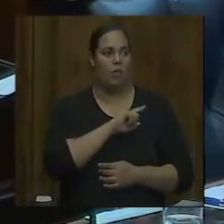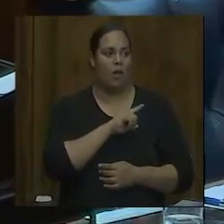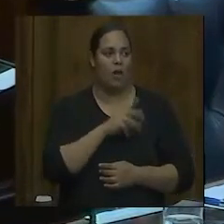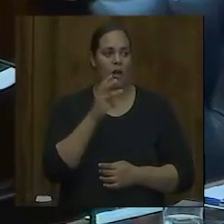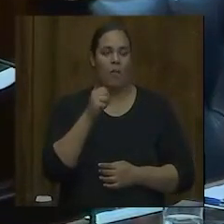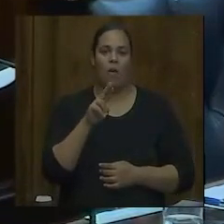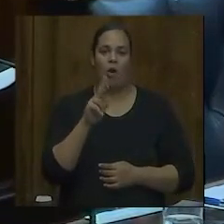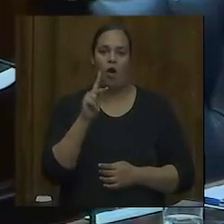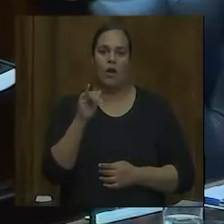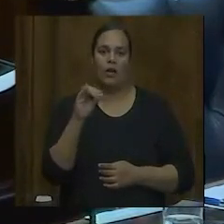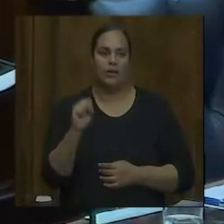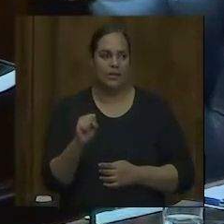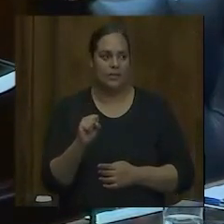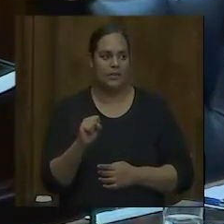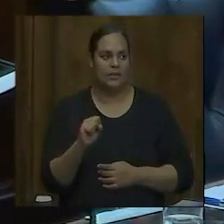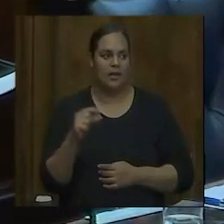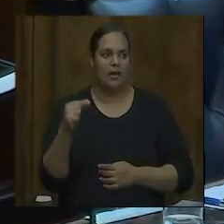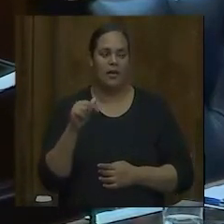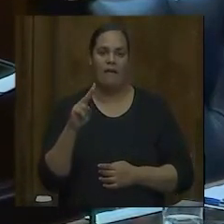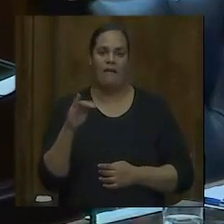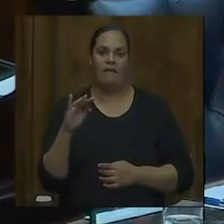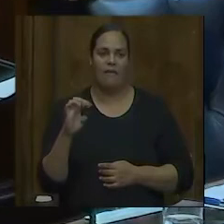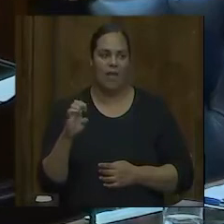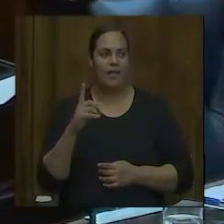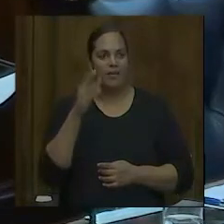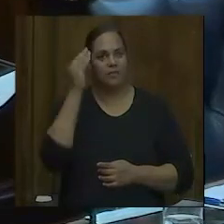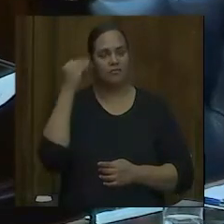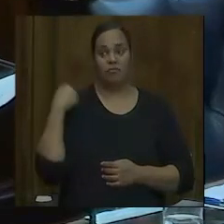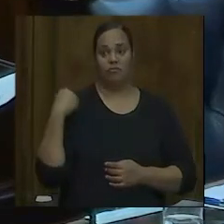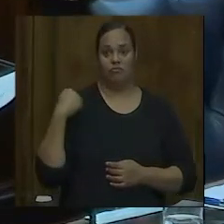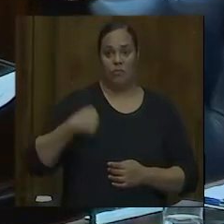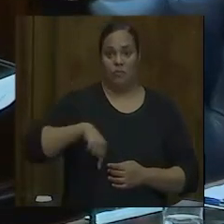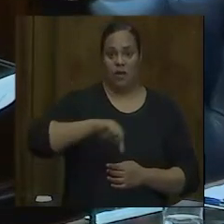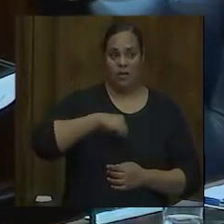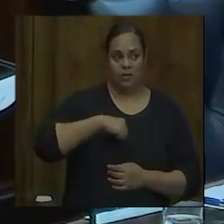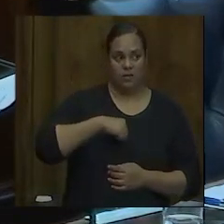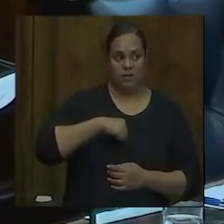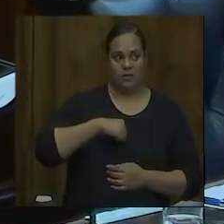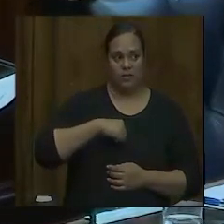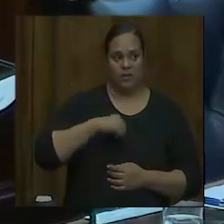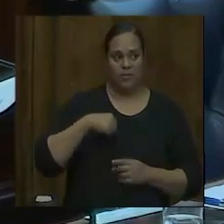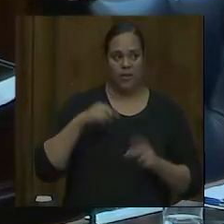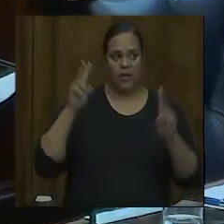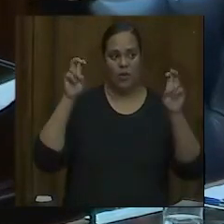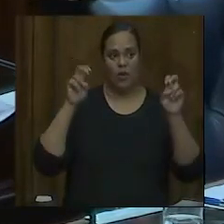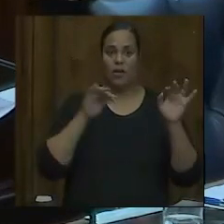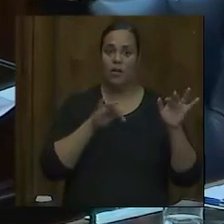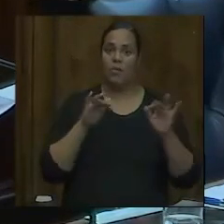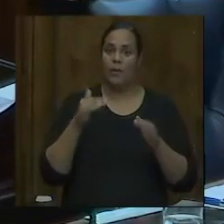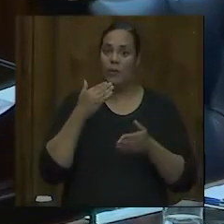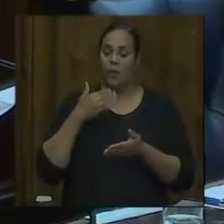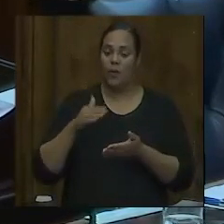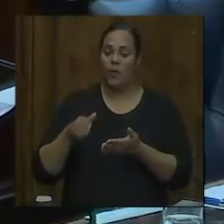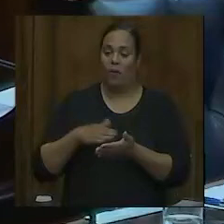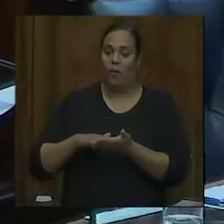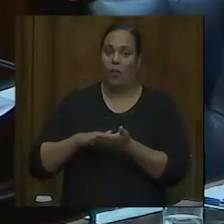Marcus Garvey is reminding us that, I quote, a people without